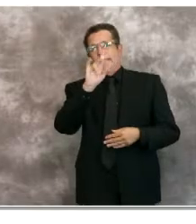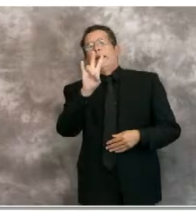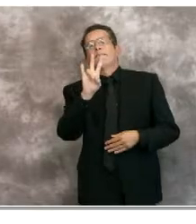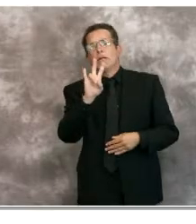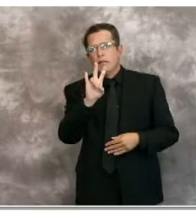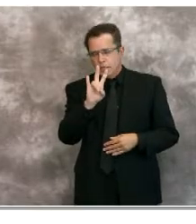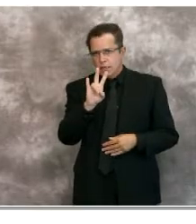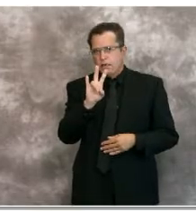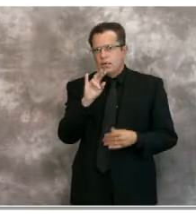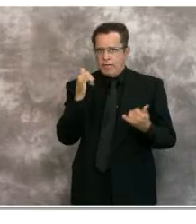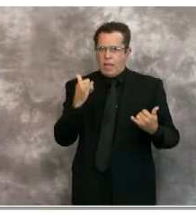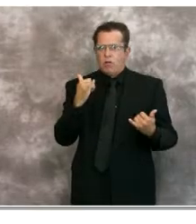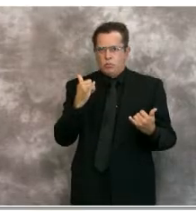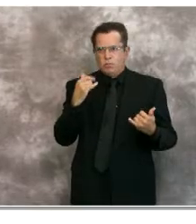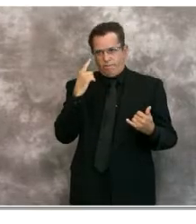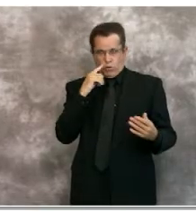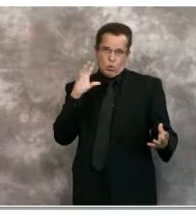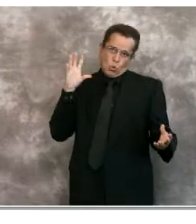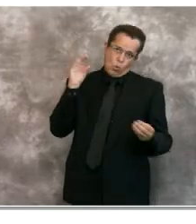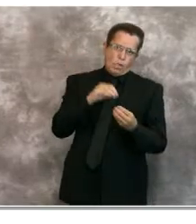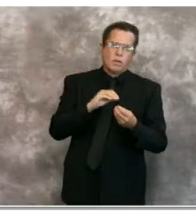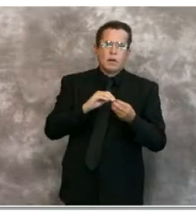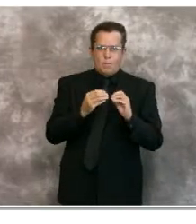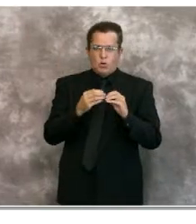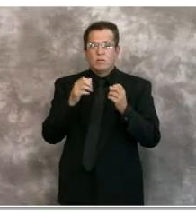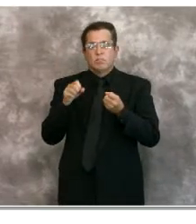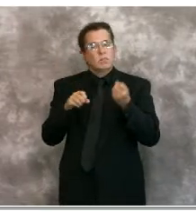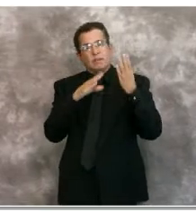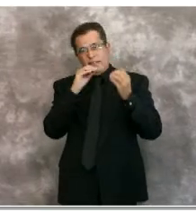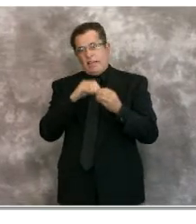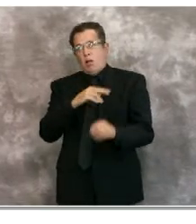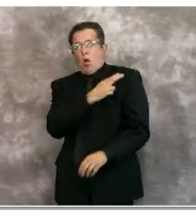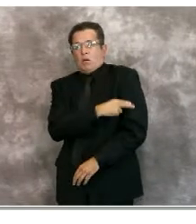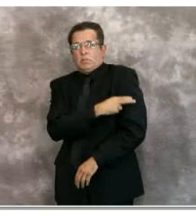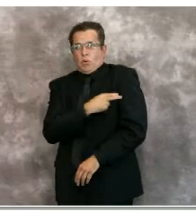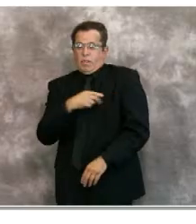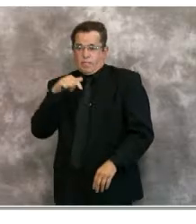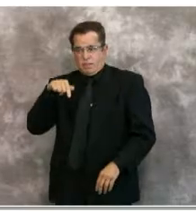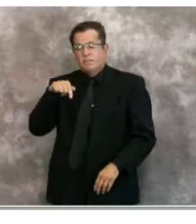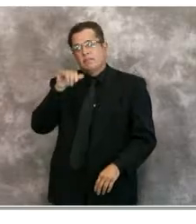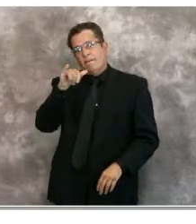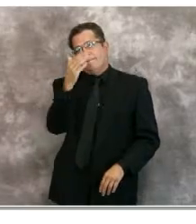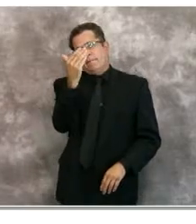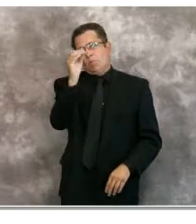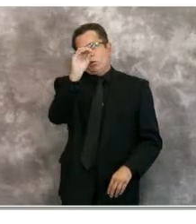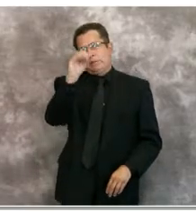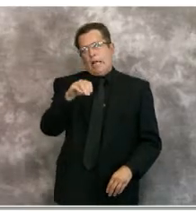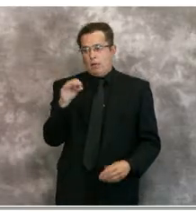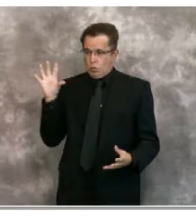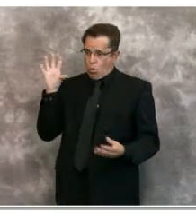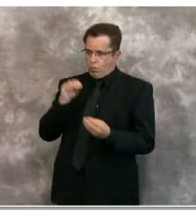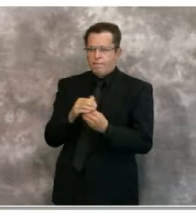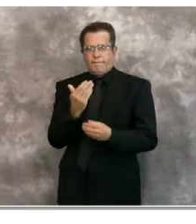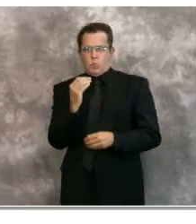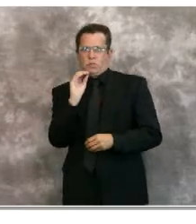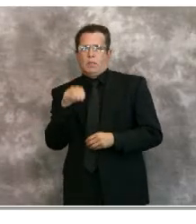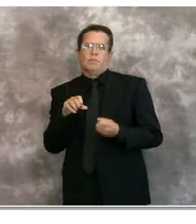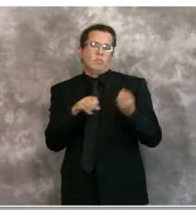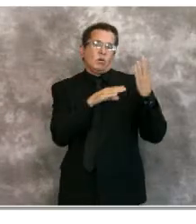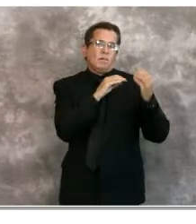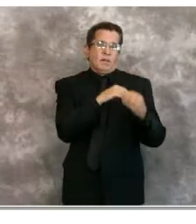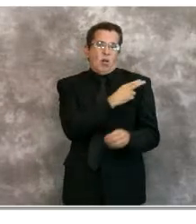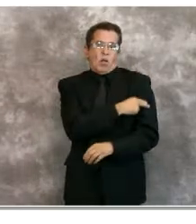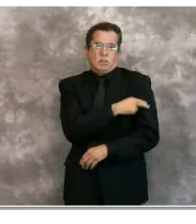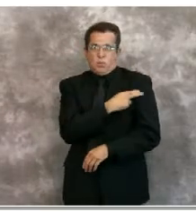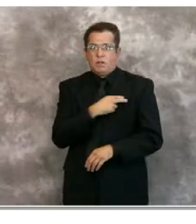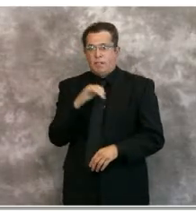1,627 of the total number of cases have been hospitalized. This is 15% of the total number of cases. And of